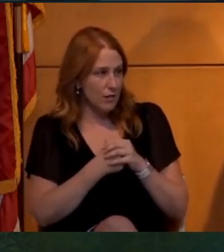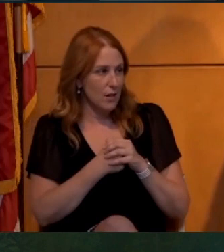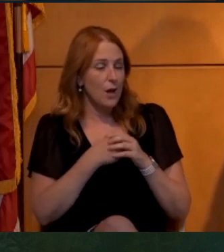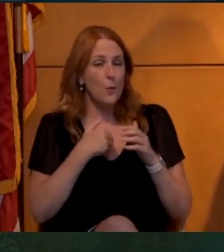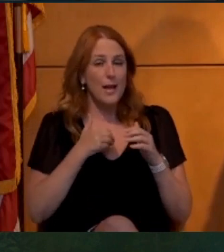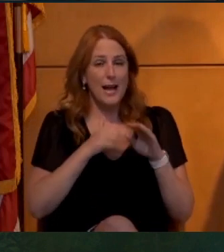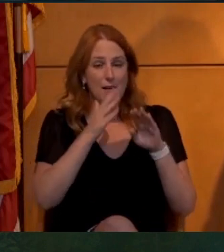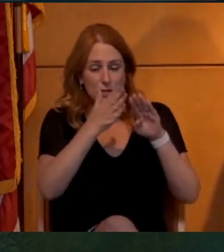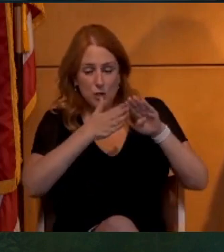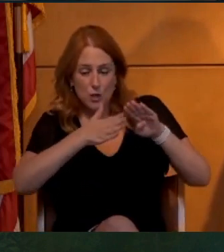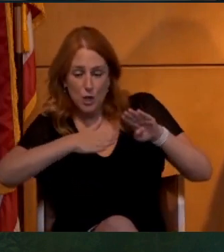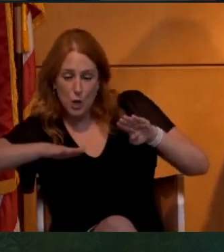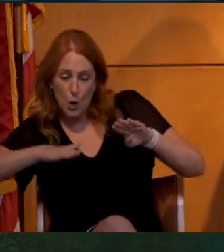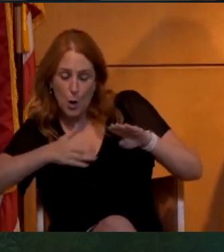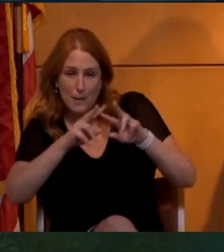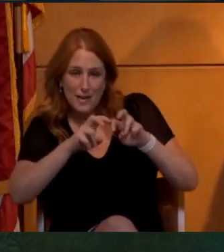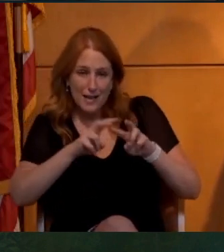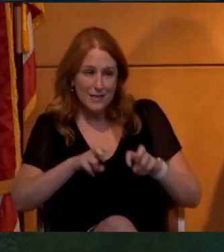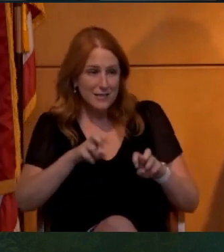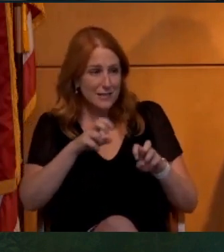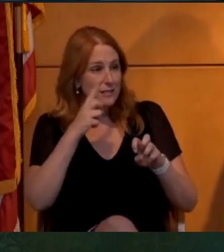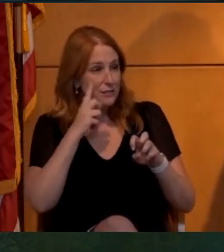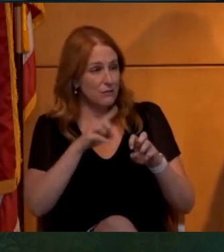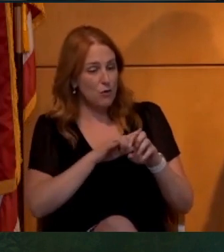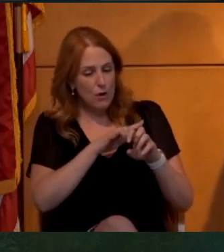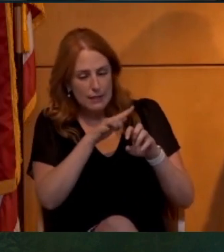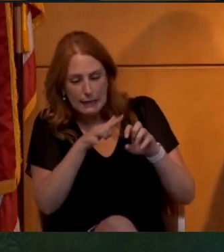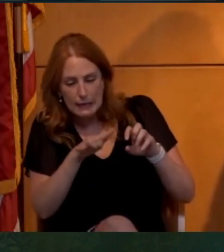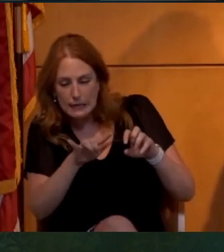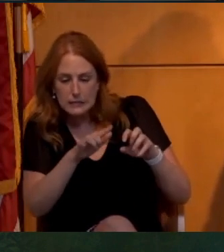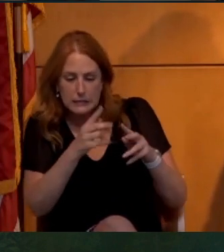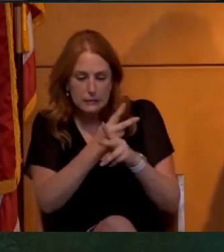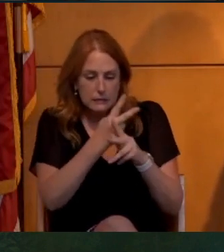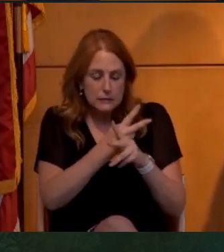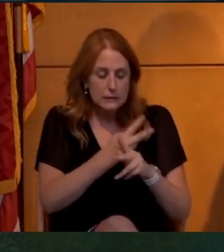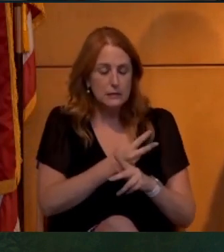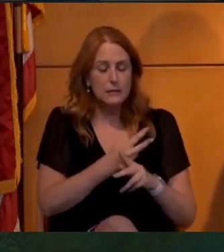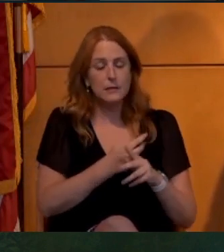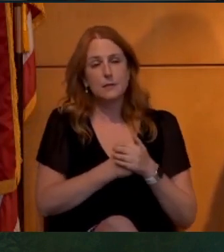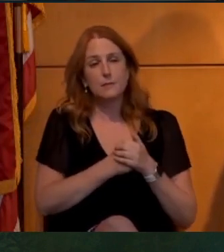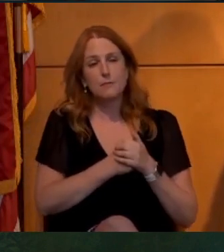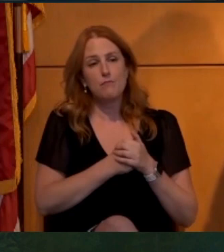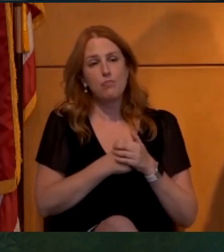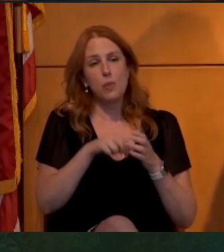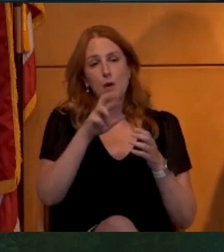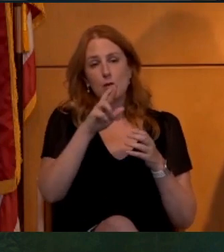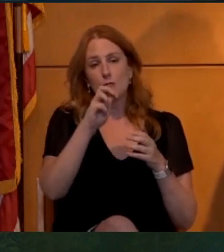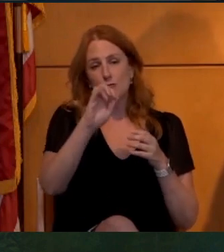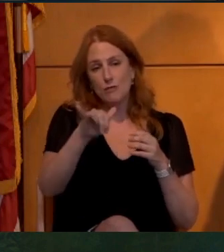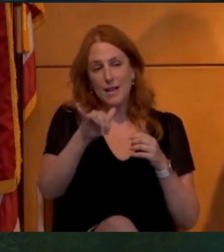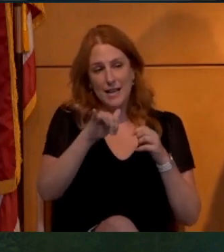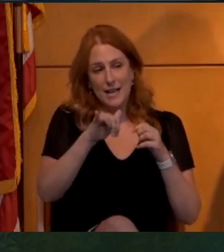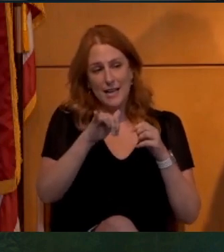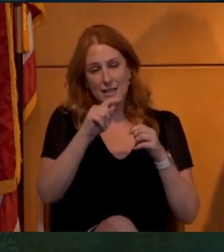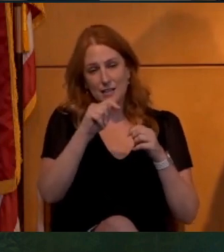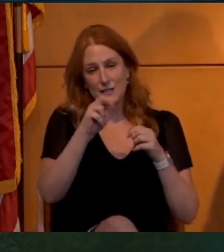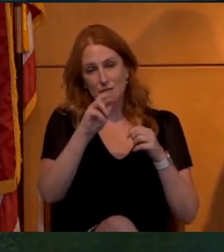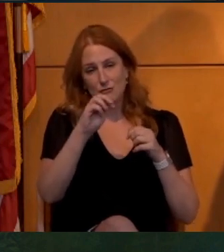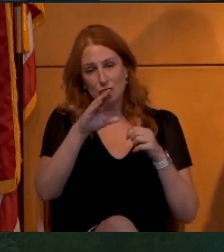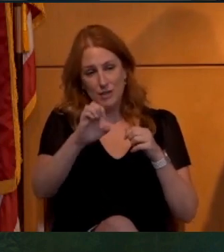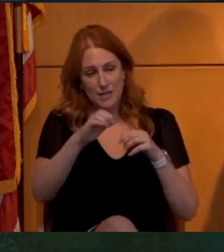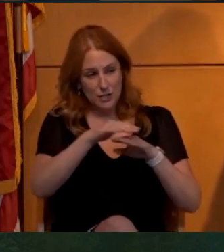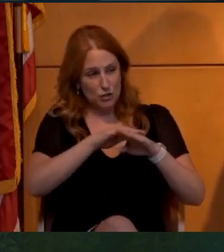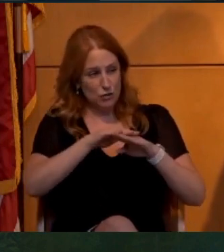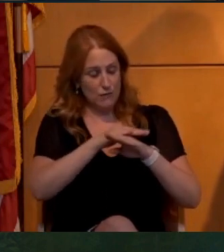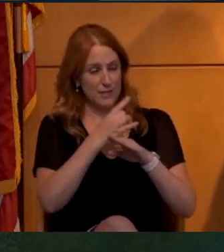be necessary for landing site and traverse characterization. Ray traced surface lighting, including